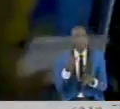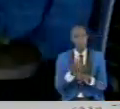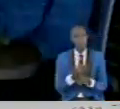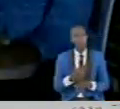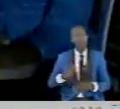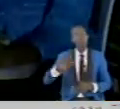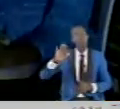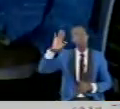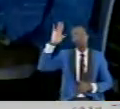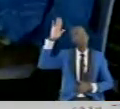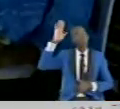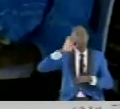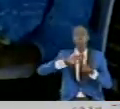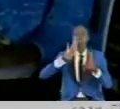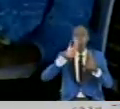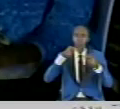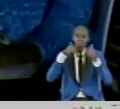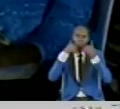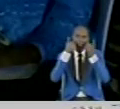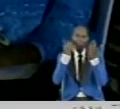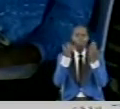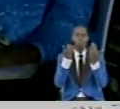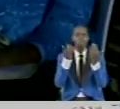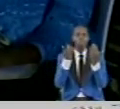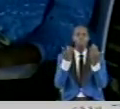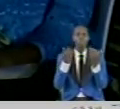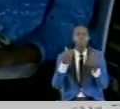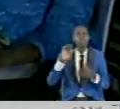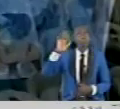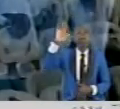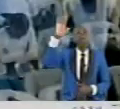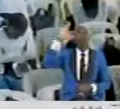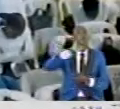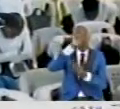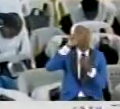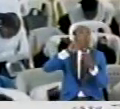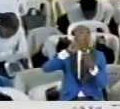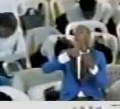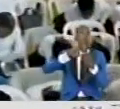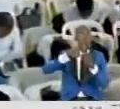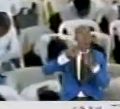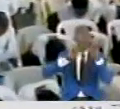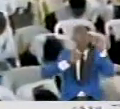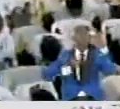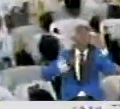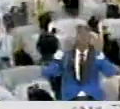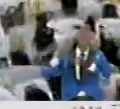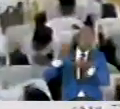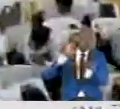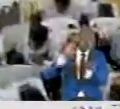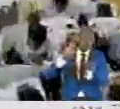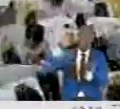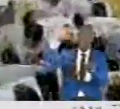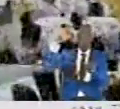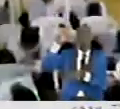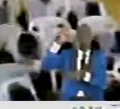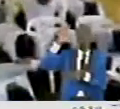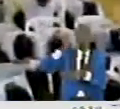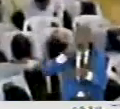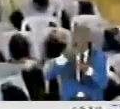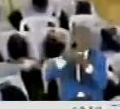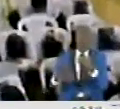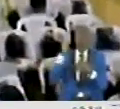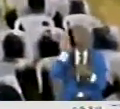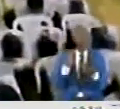that God bless you there when I see the Lord I will pass over you God bless you rest of that hand